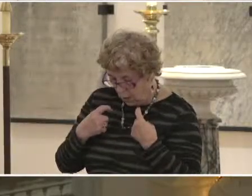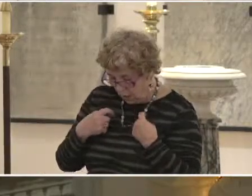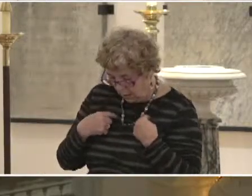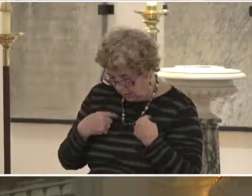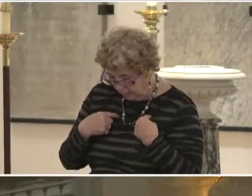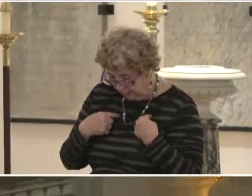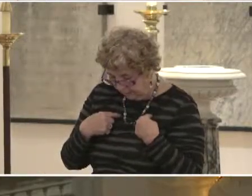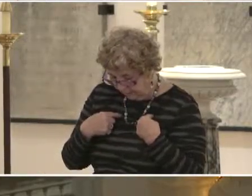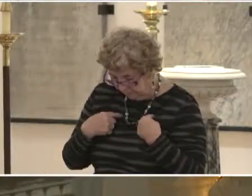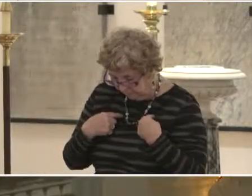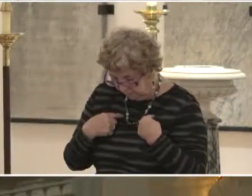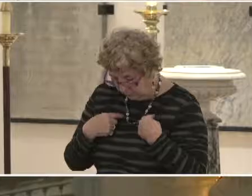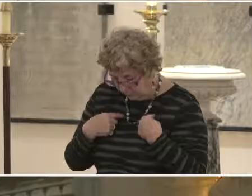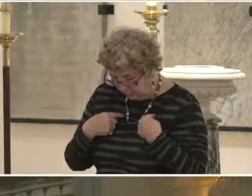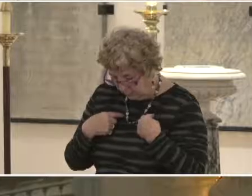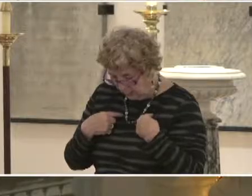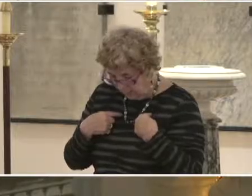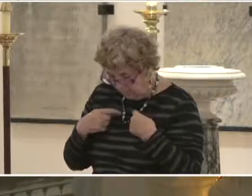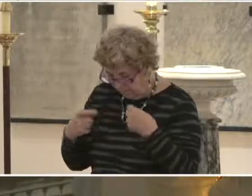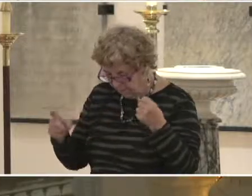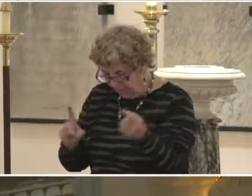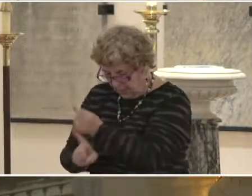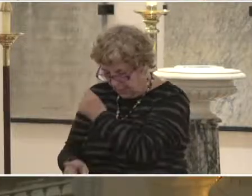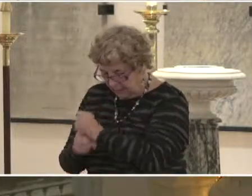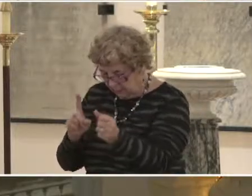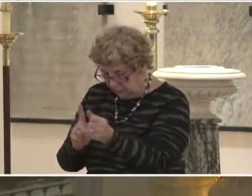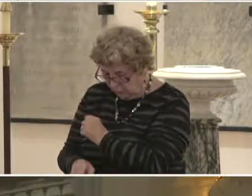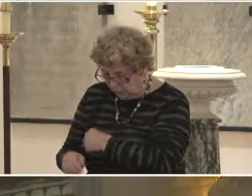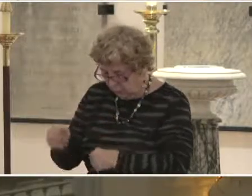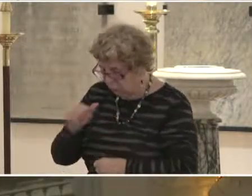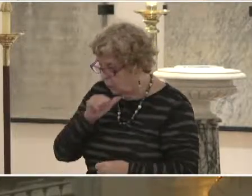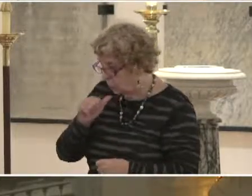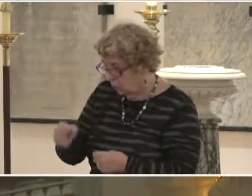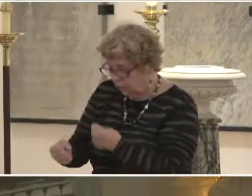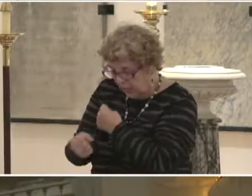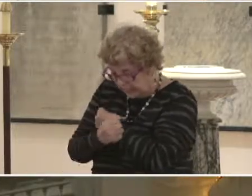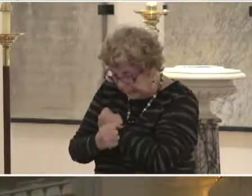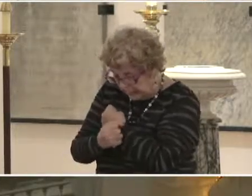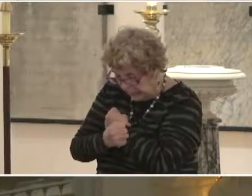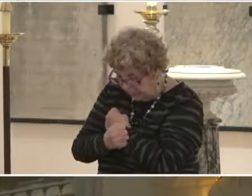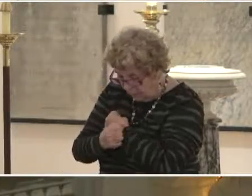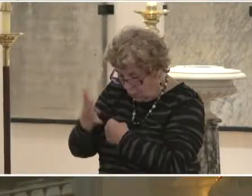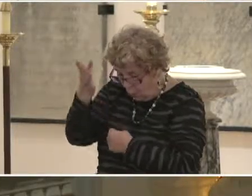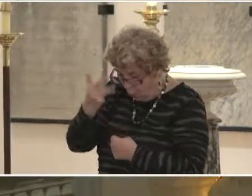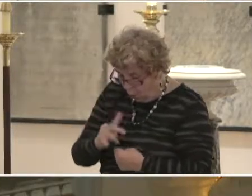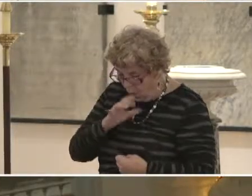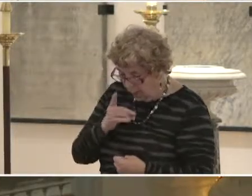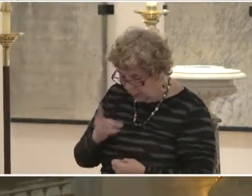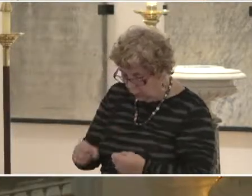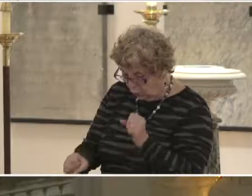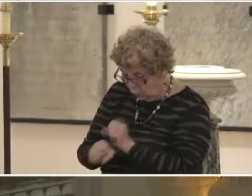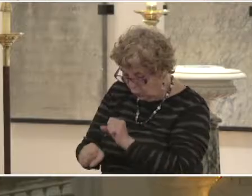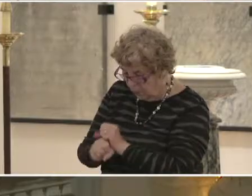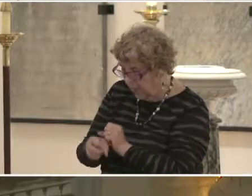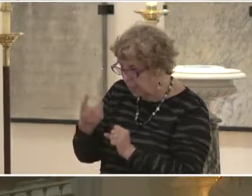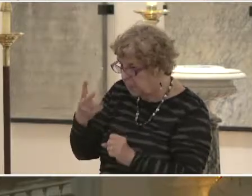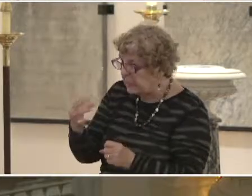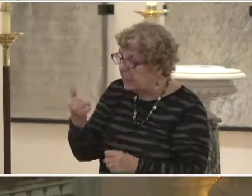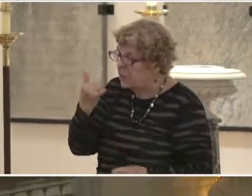O Lord, how long shall I cry for help and you will not listen? Or cry to you,